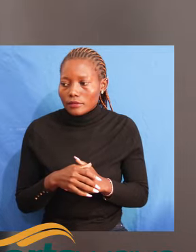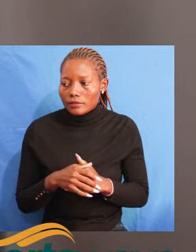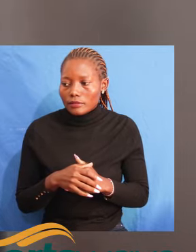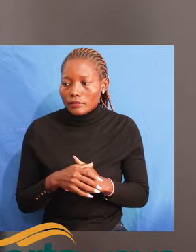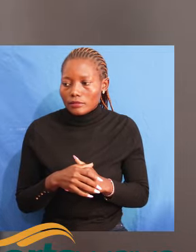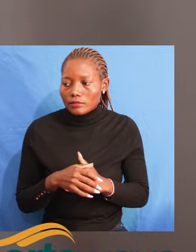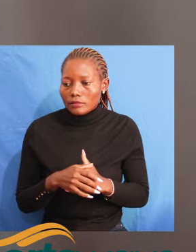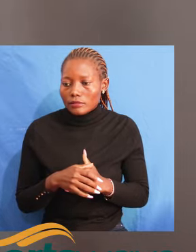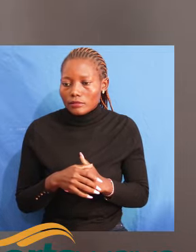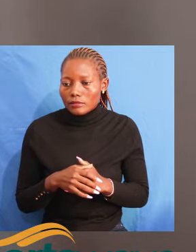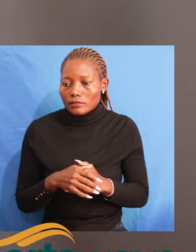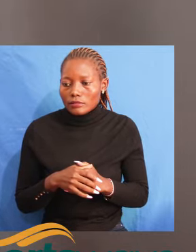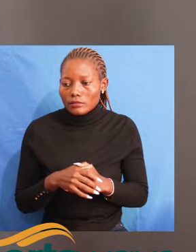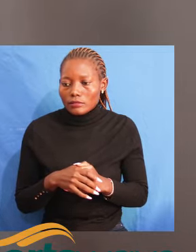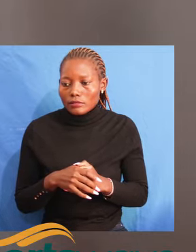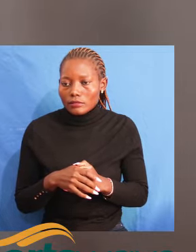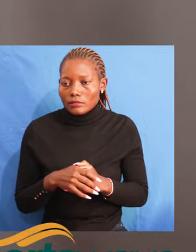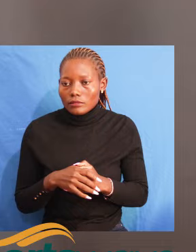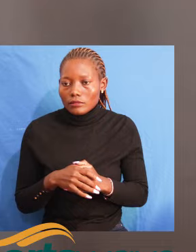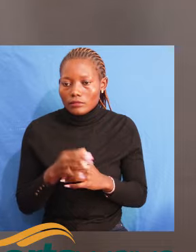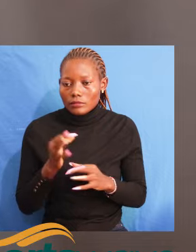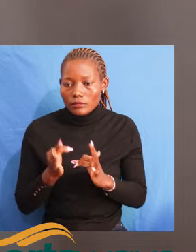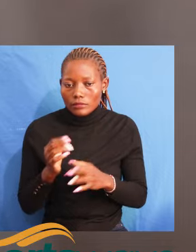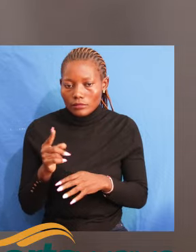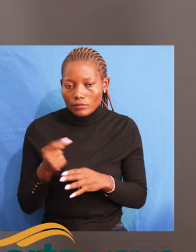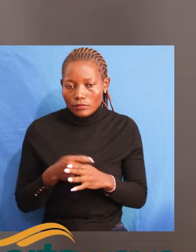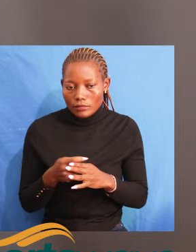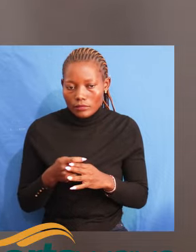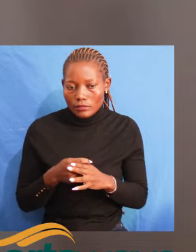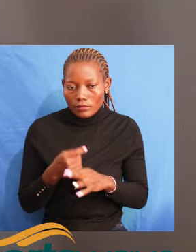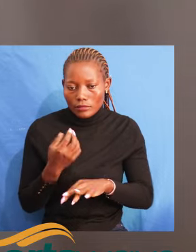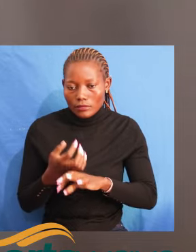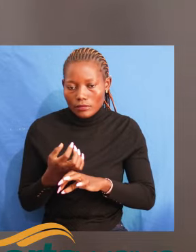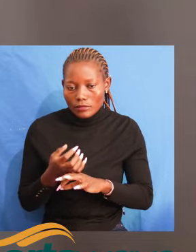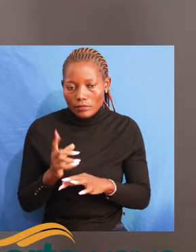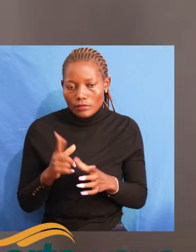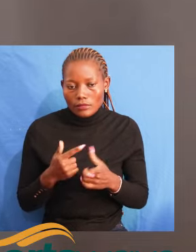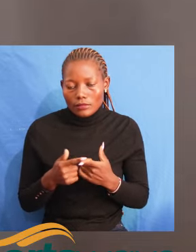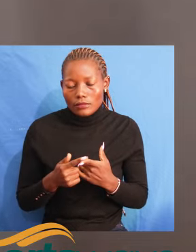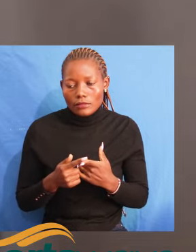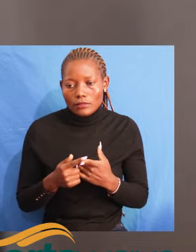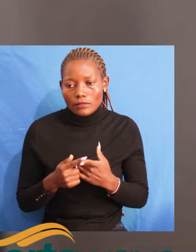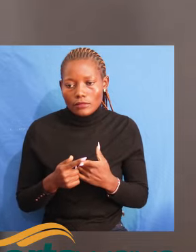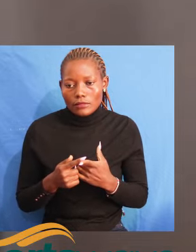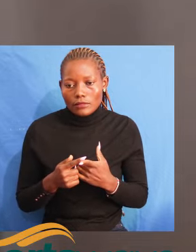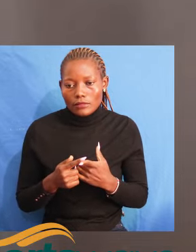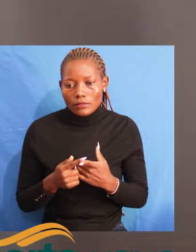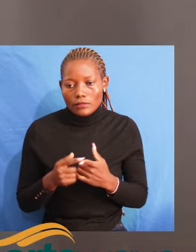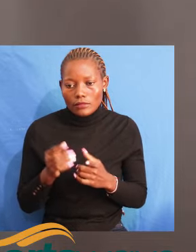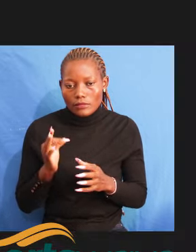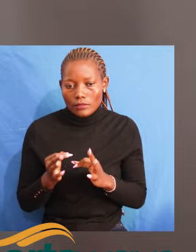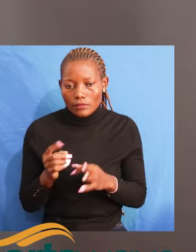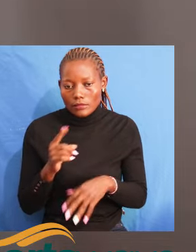I mean, even if you train really hard, you can, Yeah. if you get really good recovery from